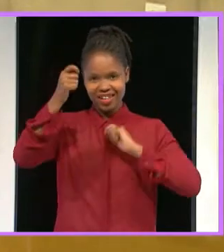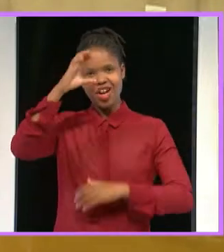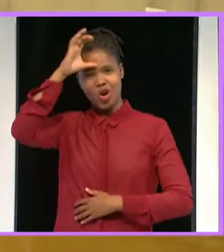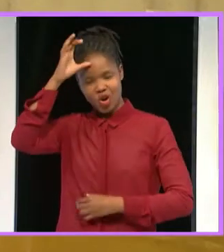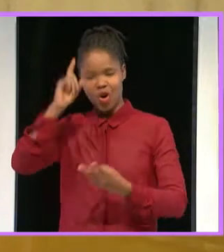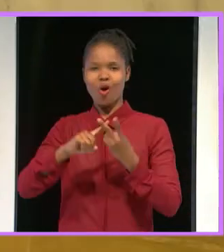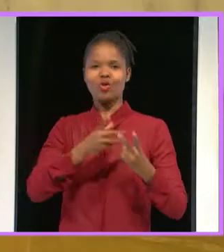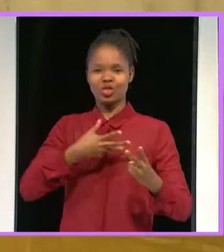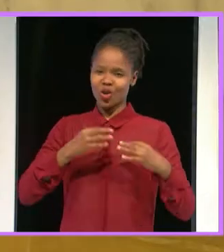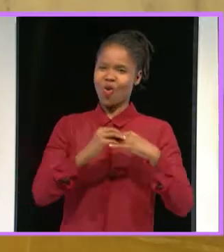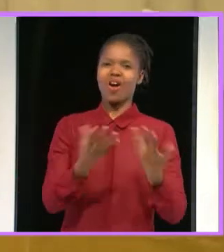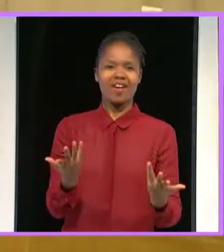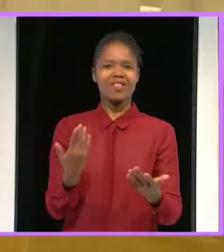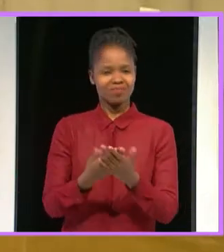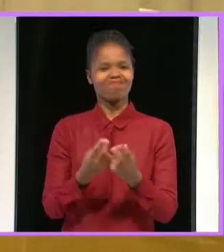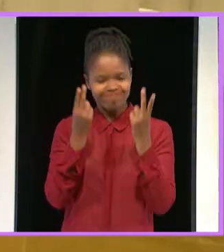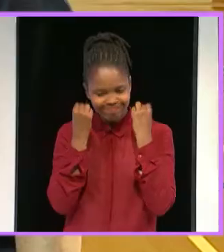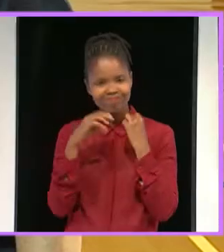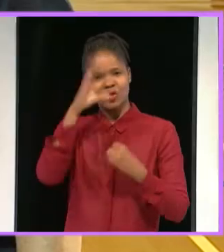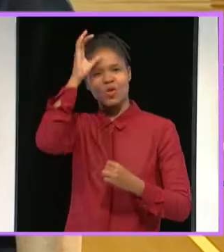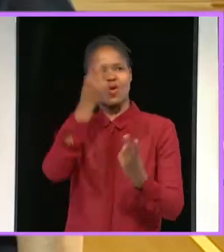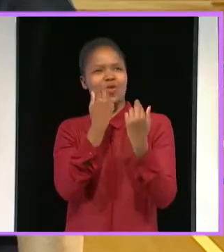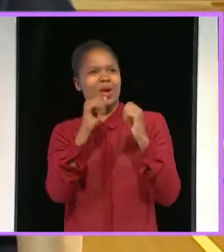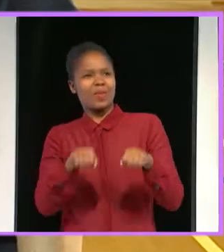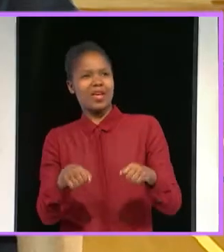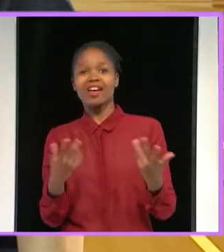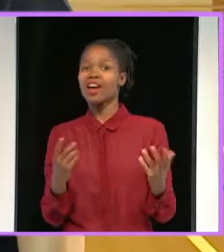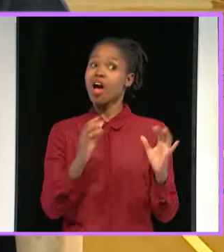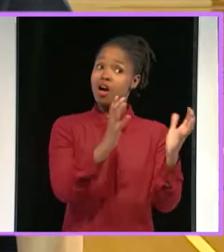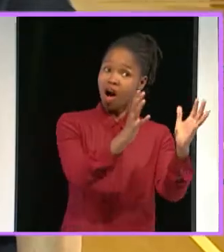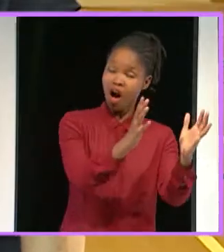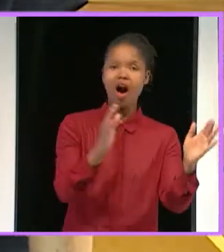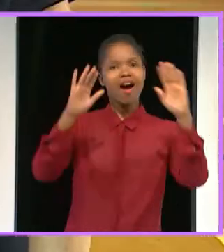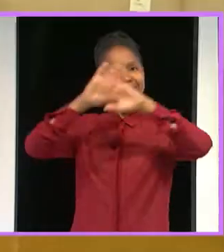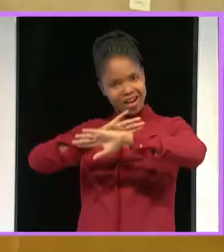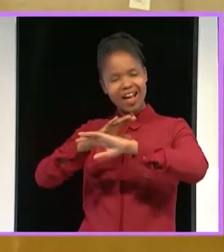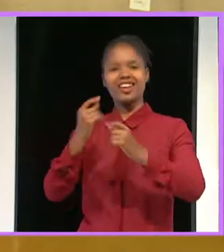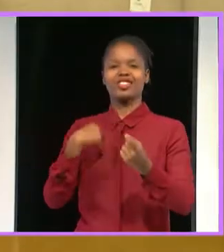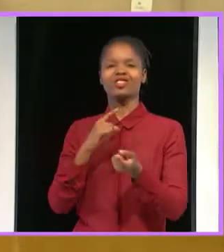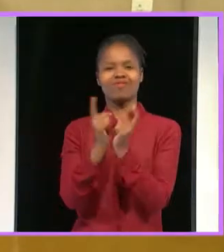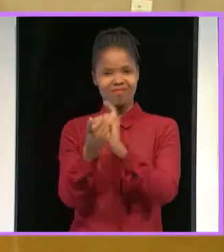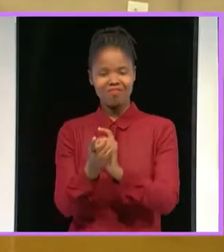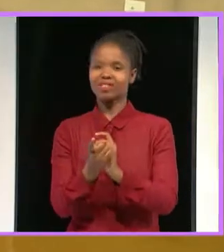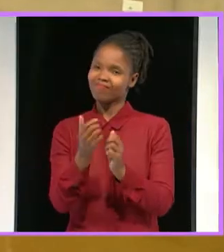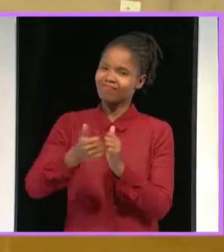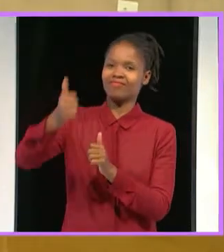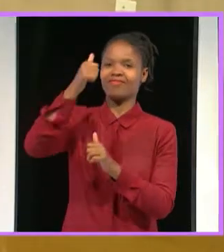You're a player and you need to listen to the coach. And then tonight when we go home, then he's the husband and the head of the